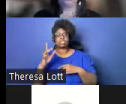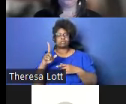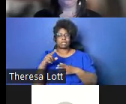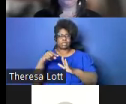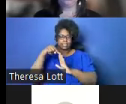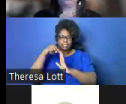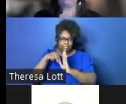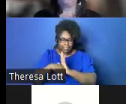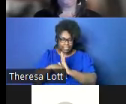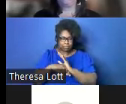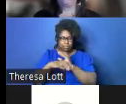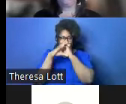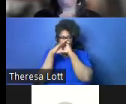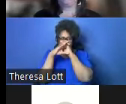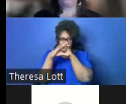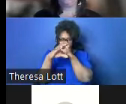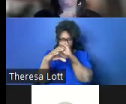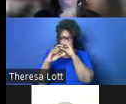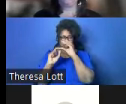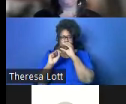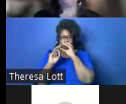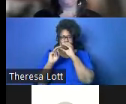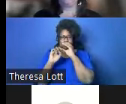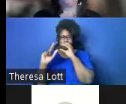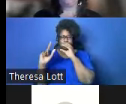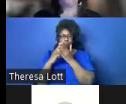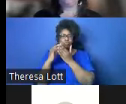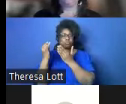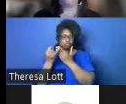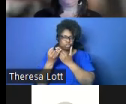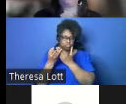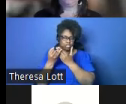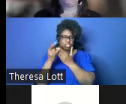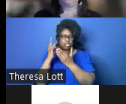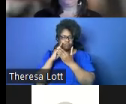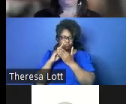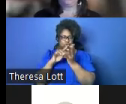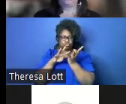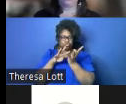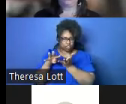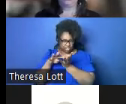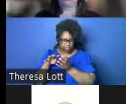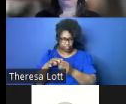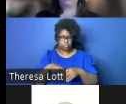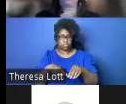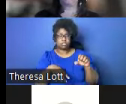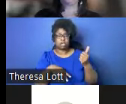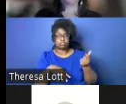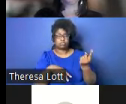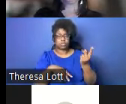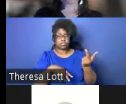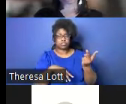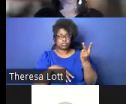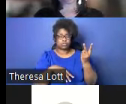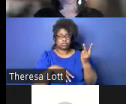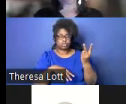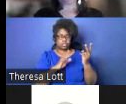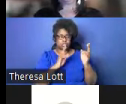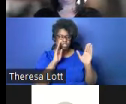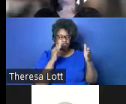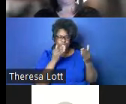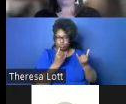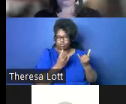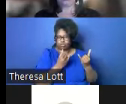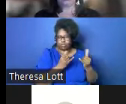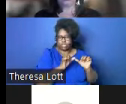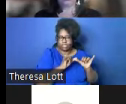projects for drainage. So where the other scenarios are working mostly within the current system and